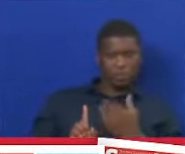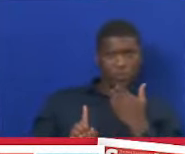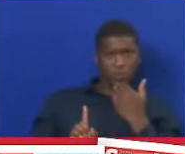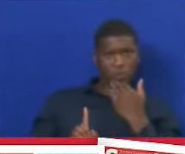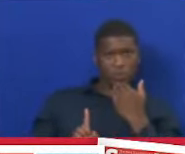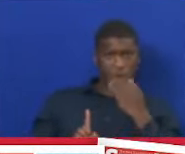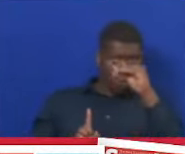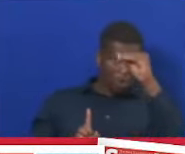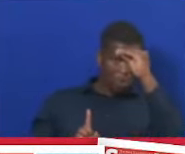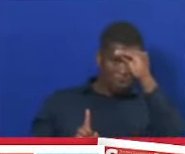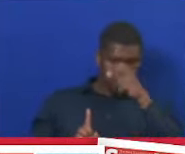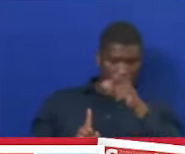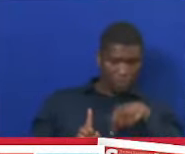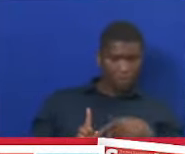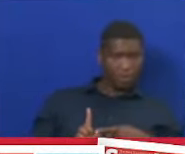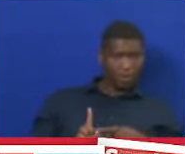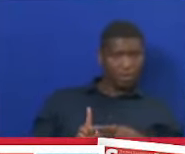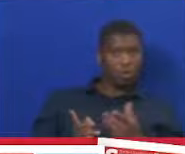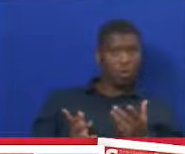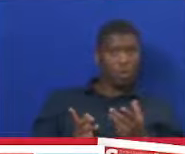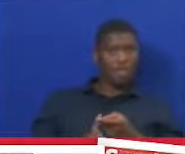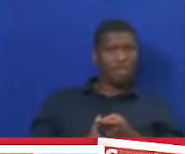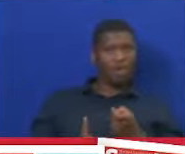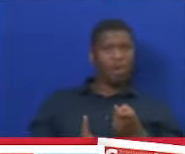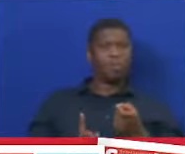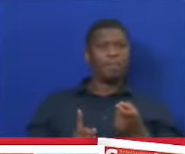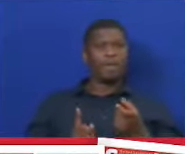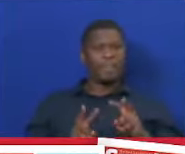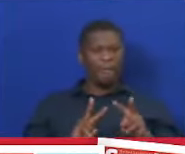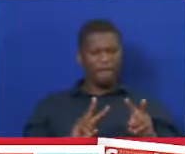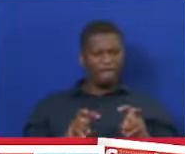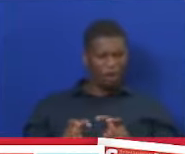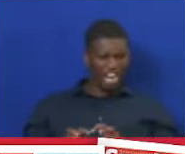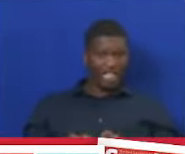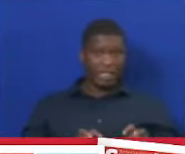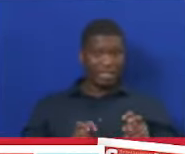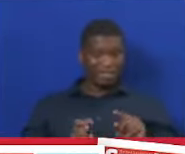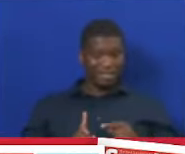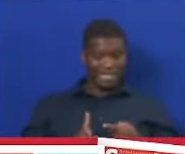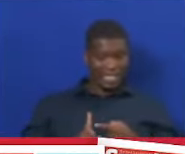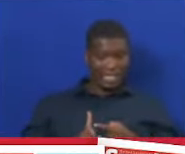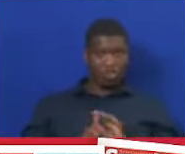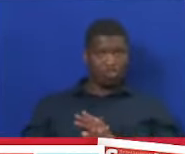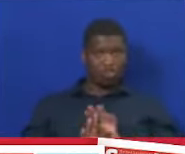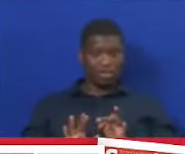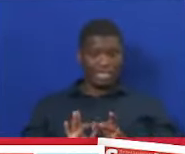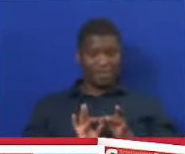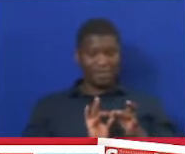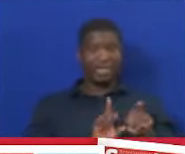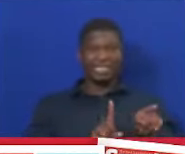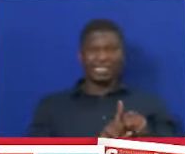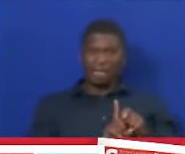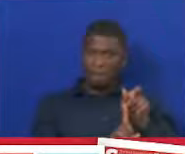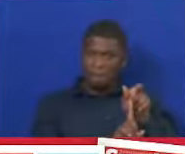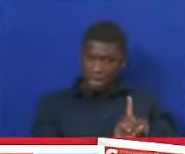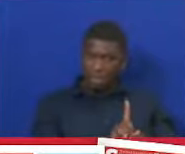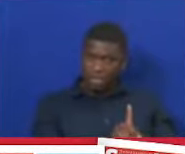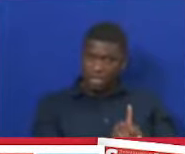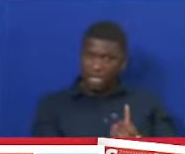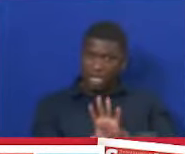is based at the Forensic Science Laboratory is not a reference to the same individual who is also a member of the